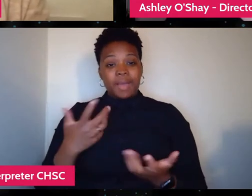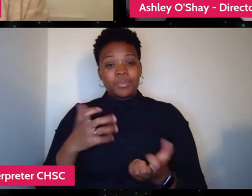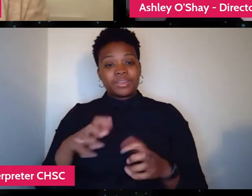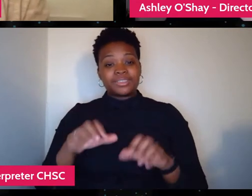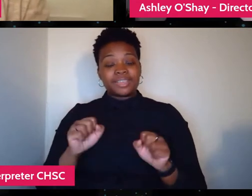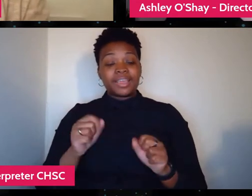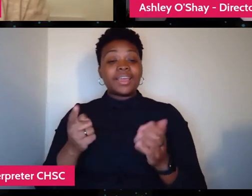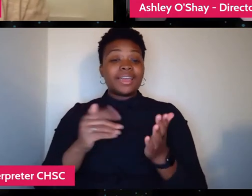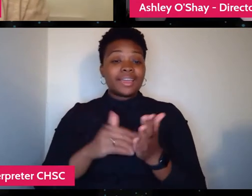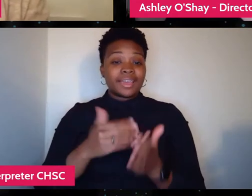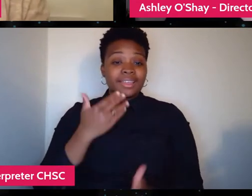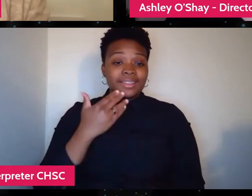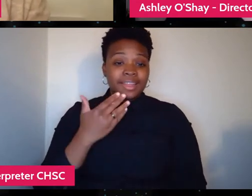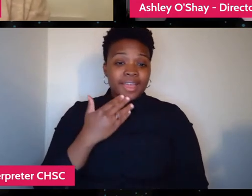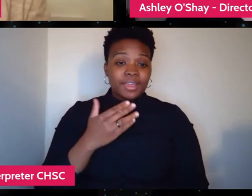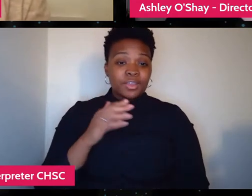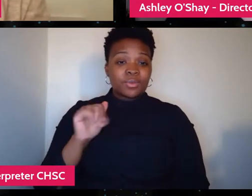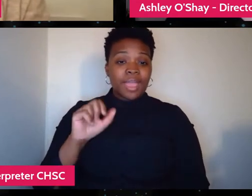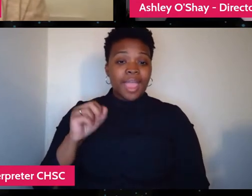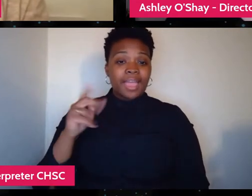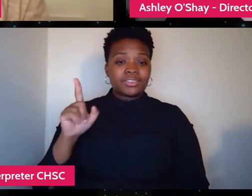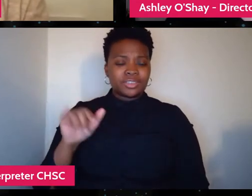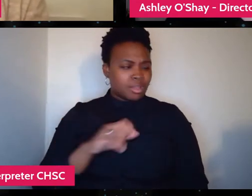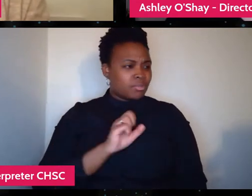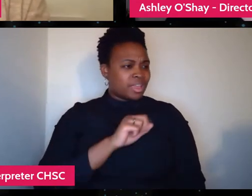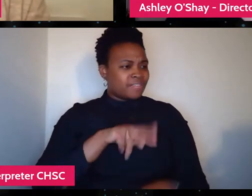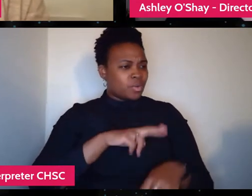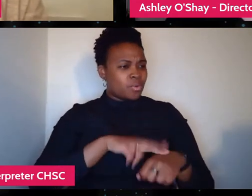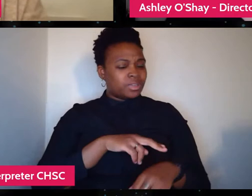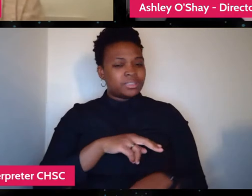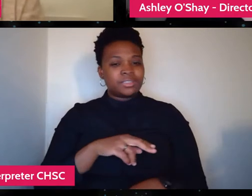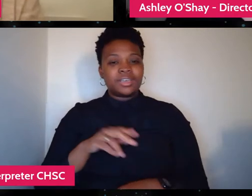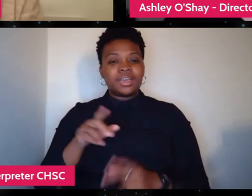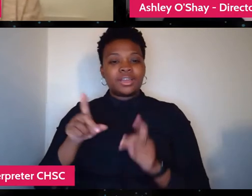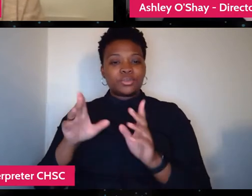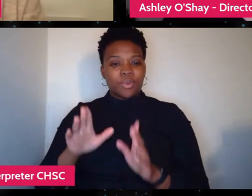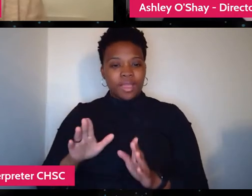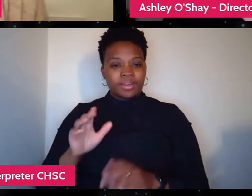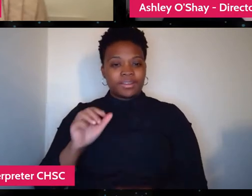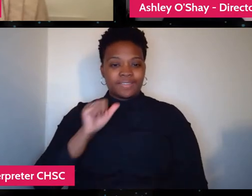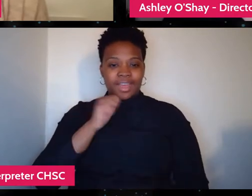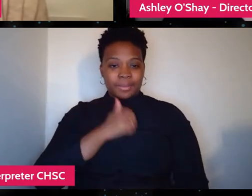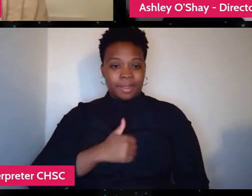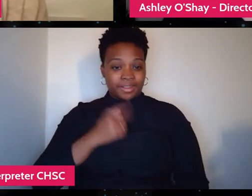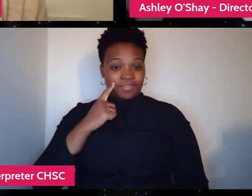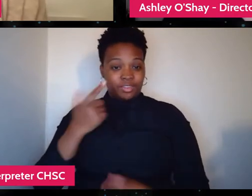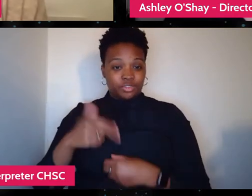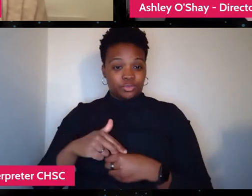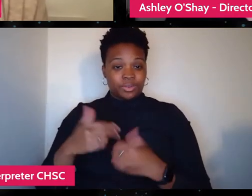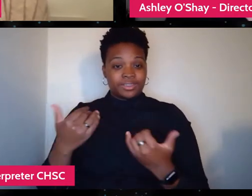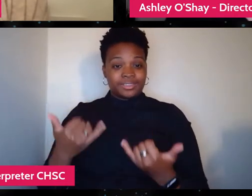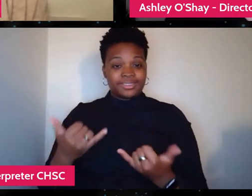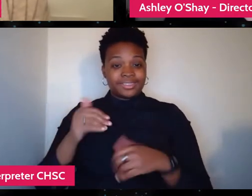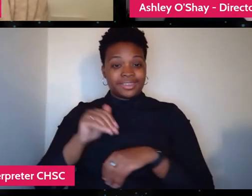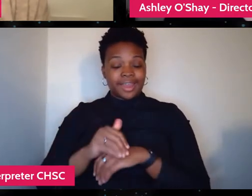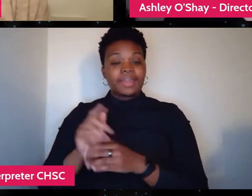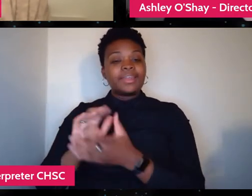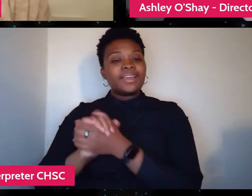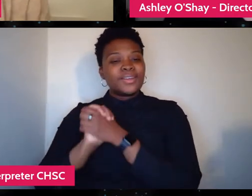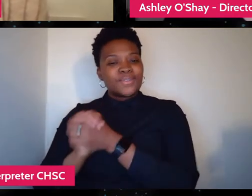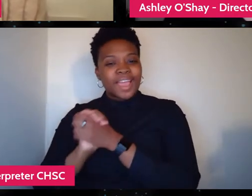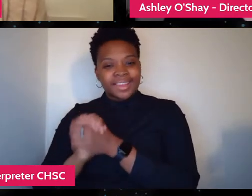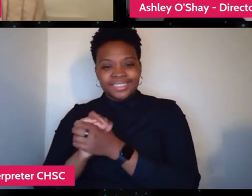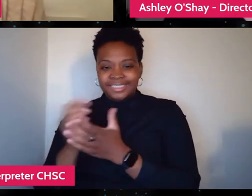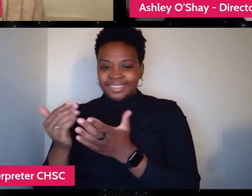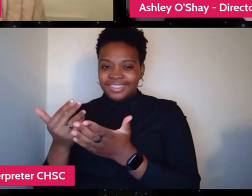thank you, Ashley, director of Unapologetic, for joining us tonight. And congratulations again on being the